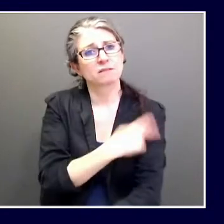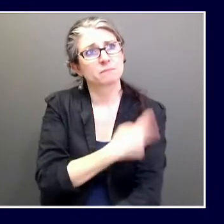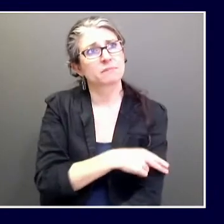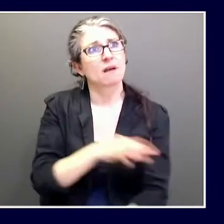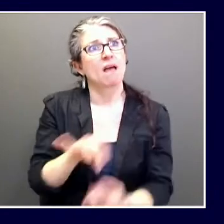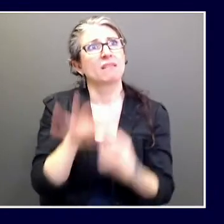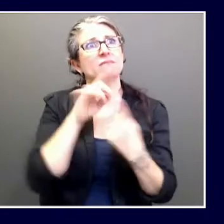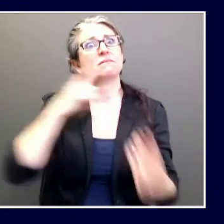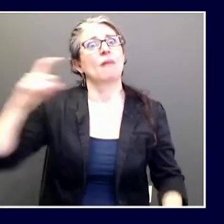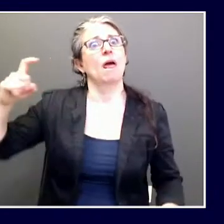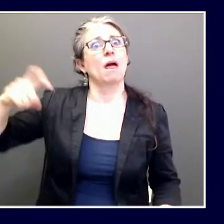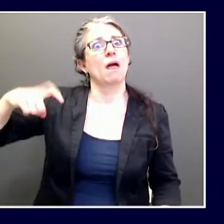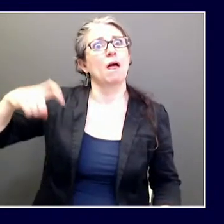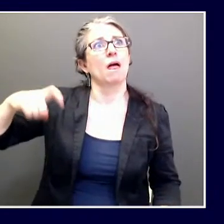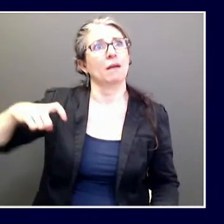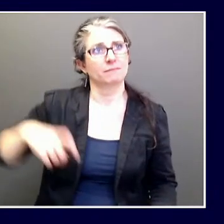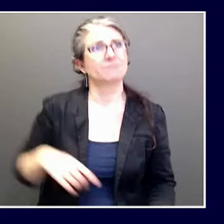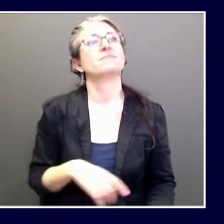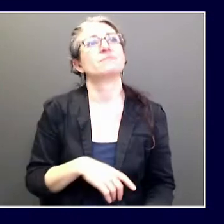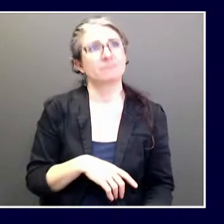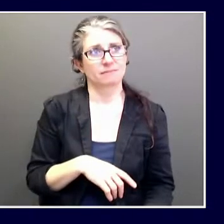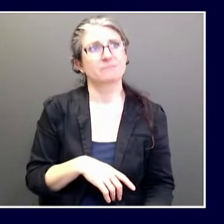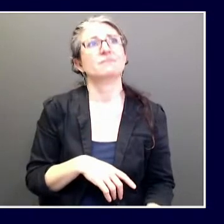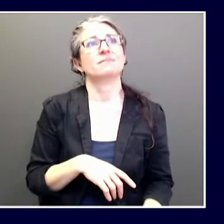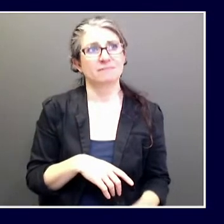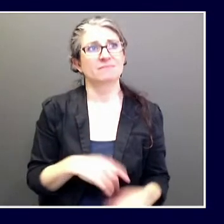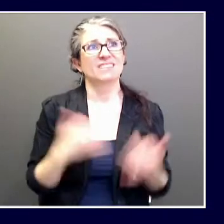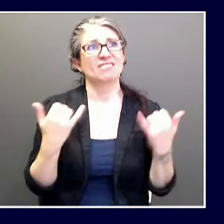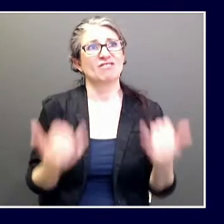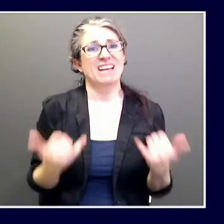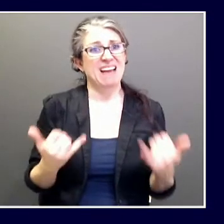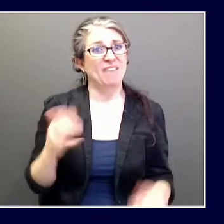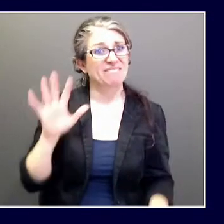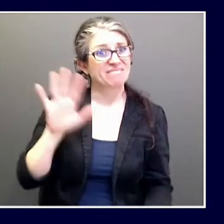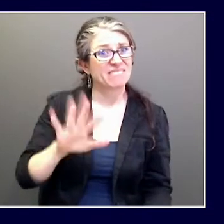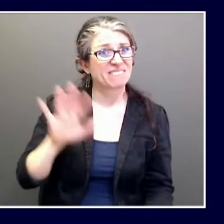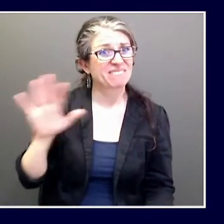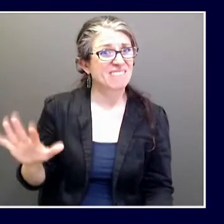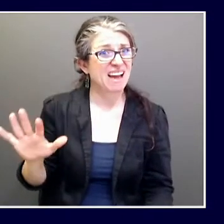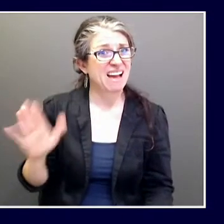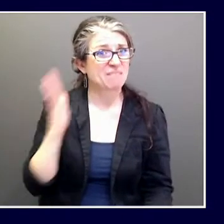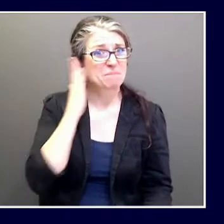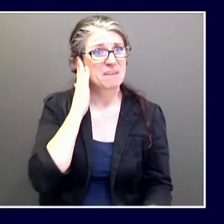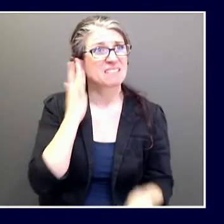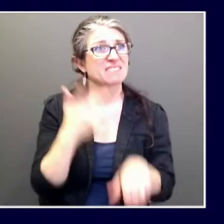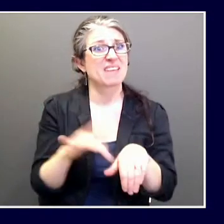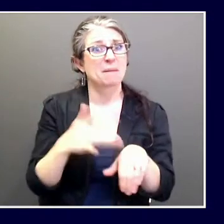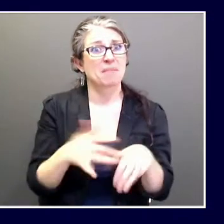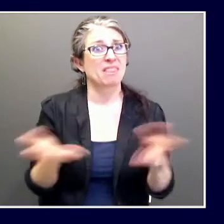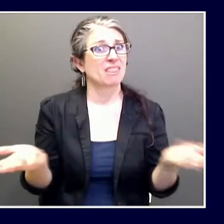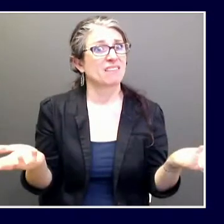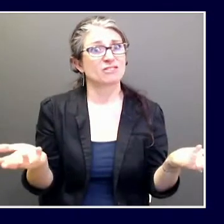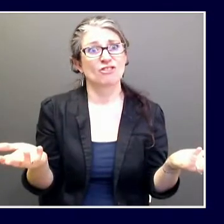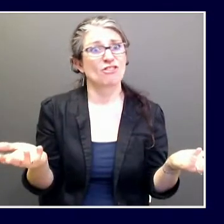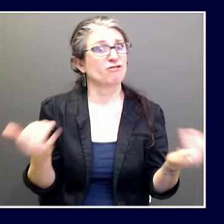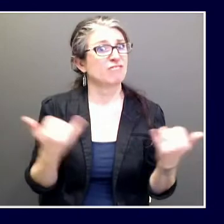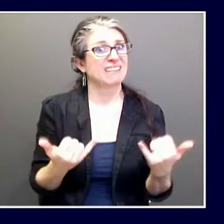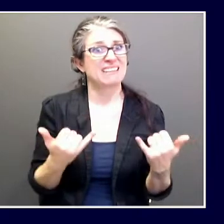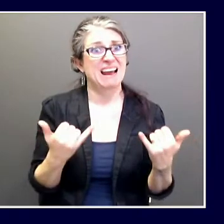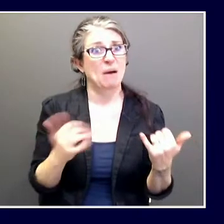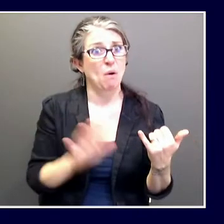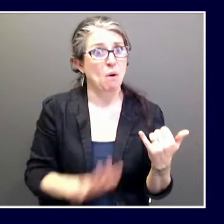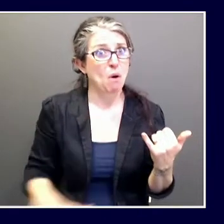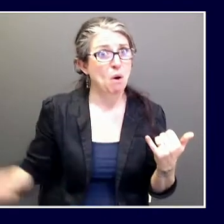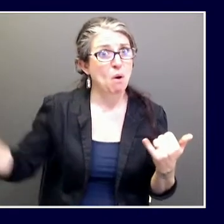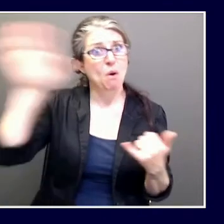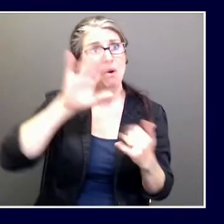have been using those beds, really using our rural hospitals as sites for people with COVID-19 now that we've learned more about how to care